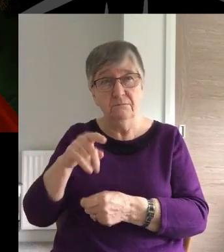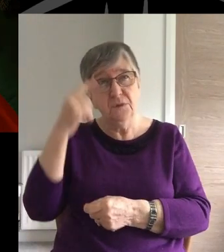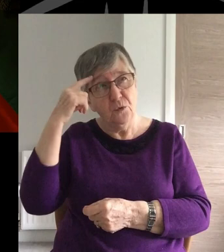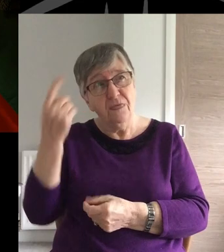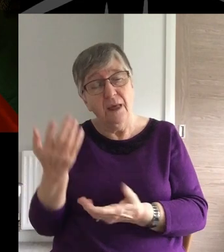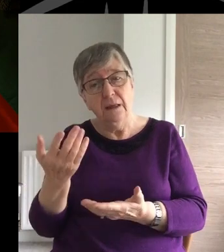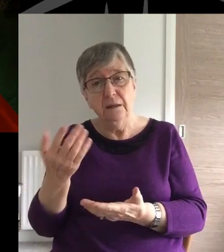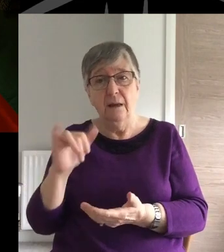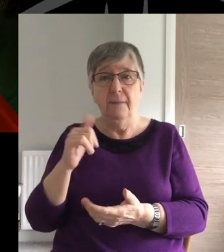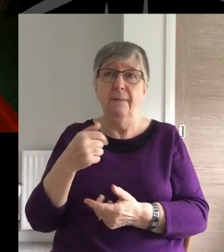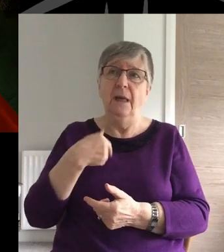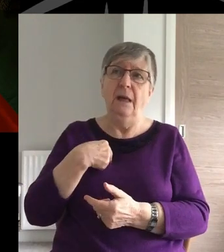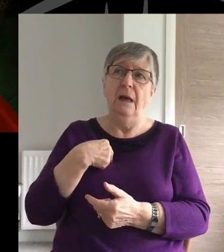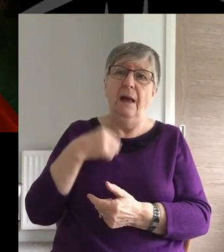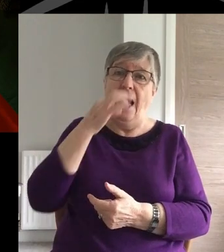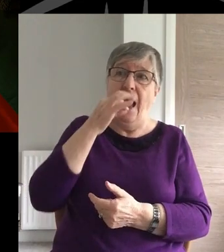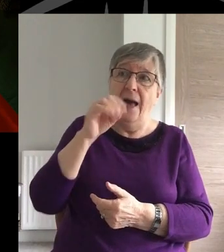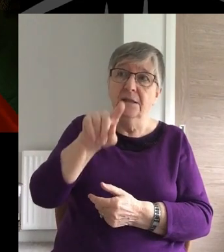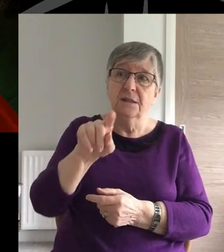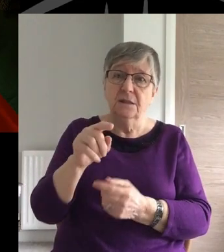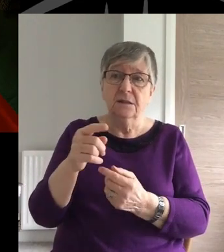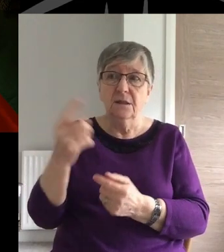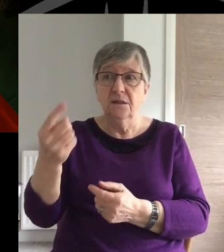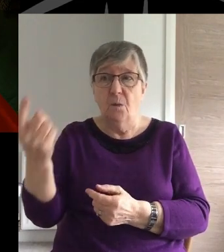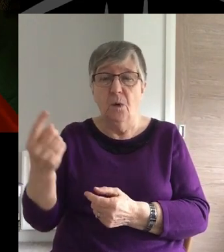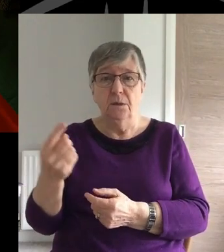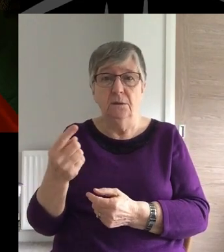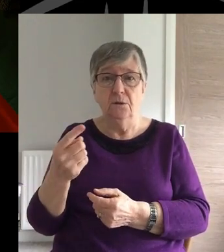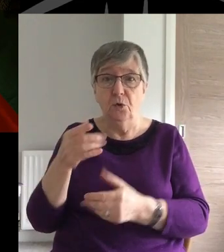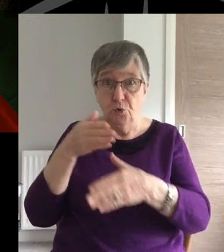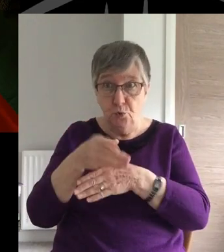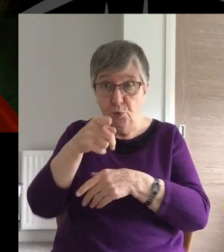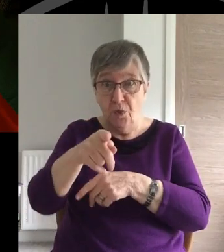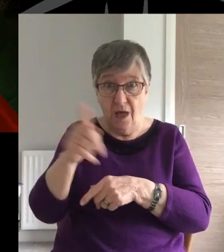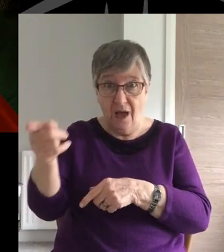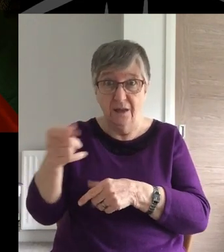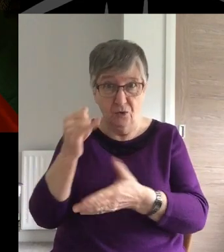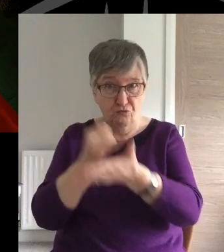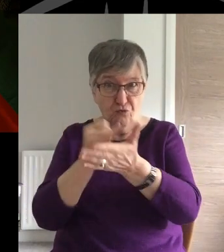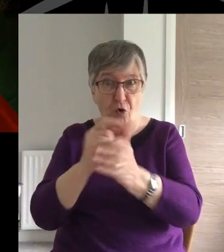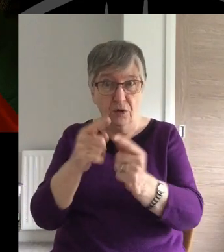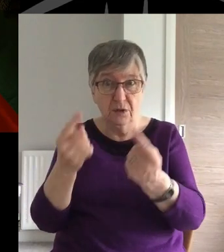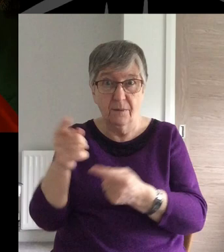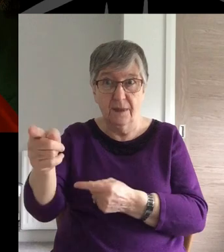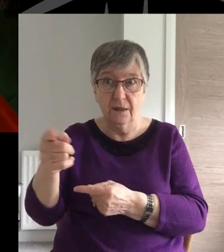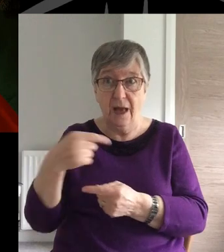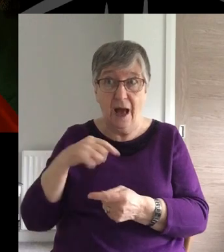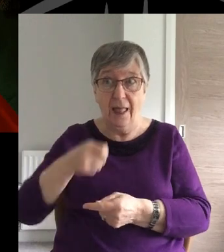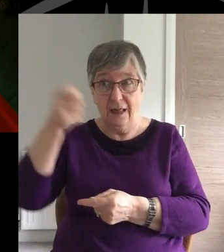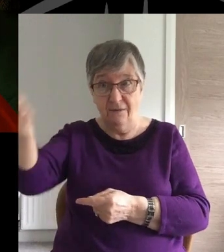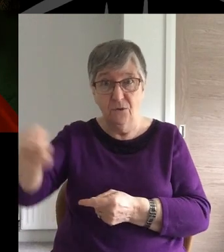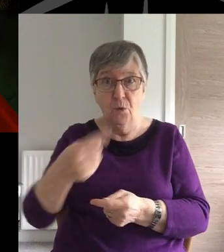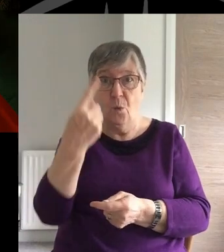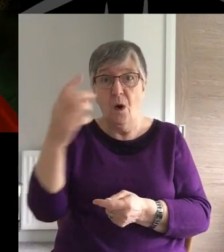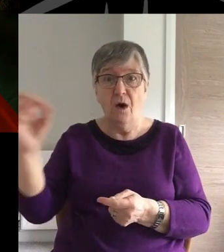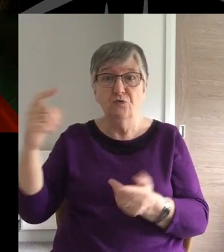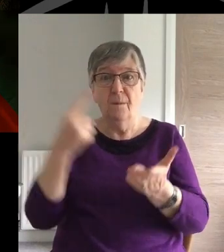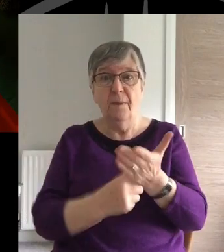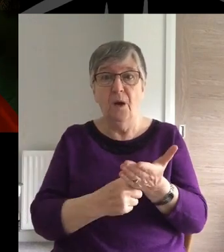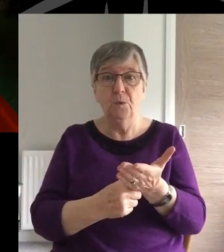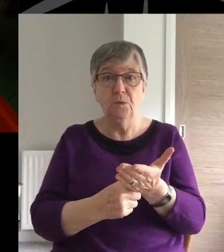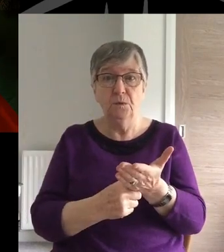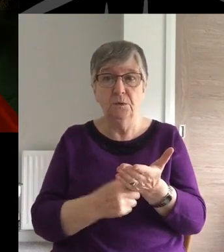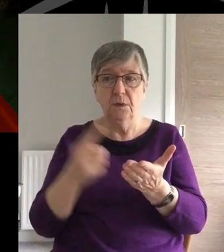You know, I might try and persuade someone to do something they don't want to do for me. I say, well, I'll give you 100 quid if you do it. No, they're